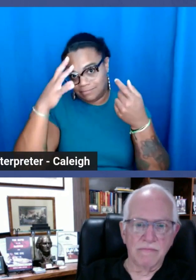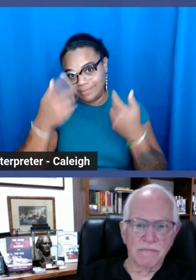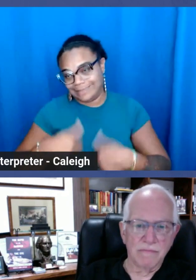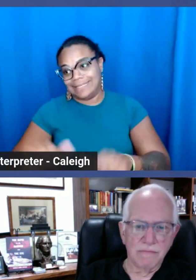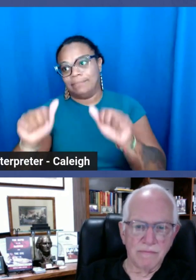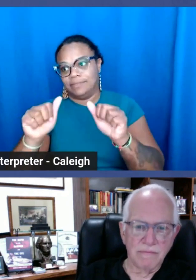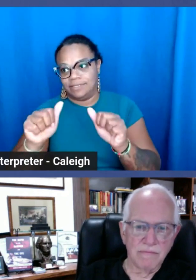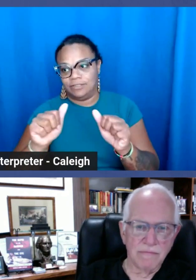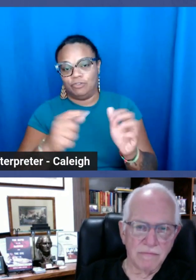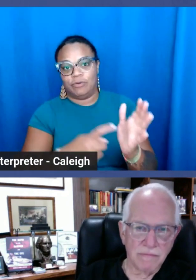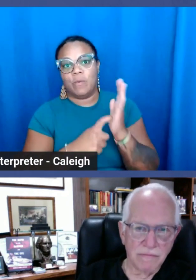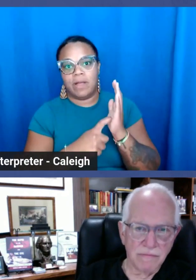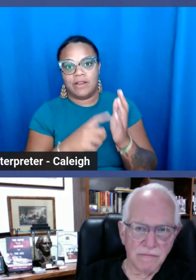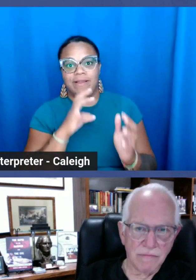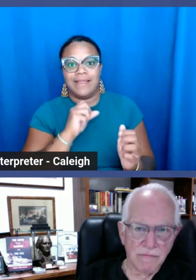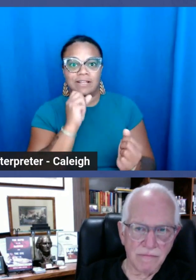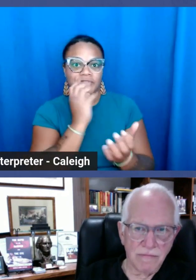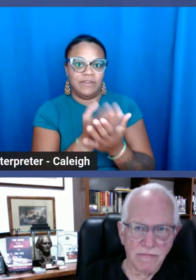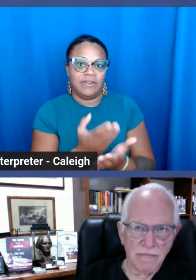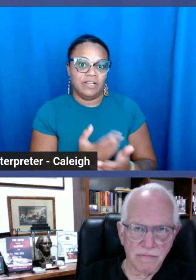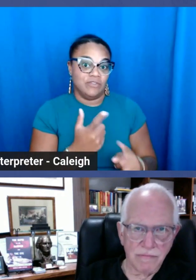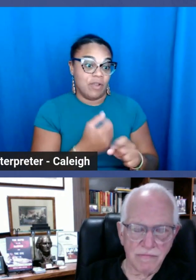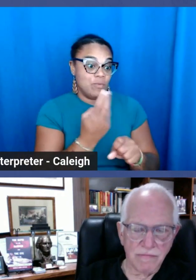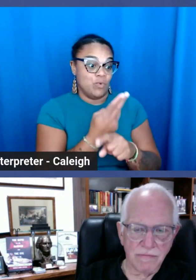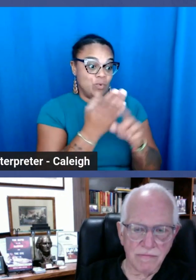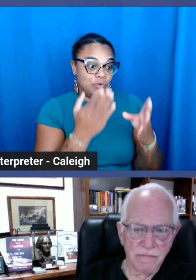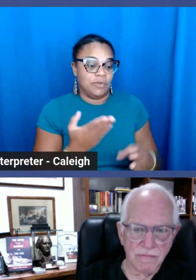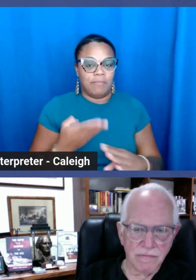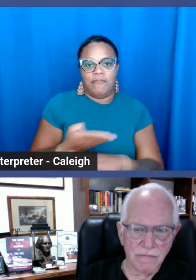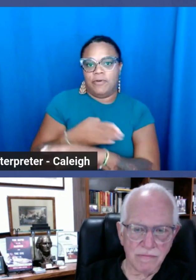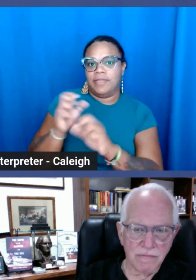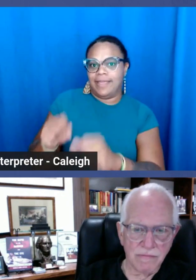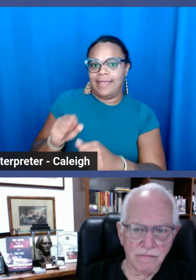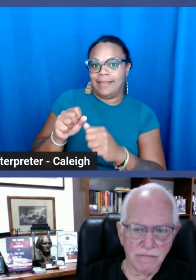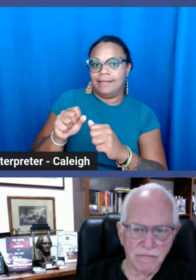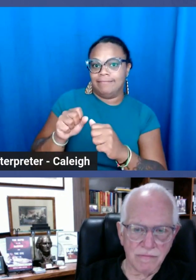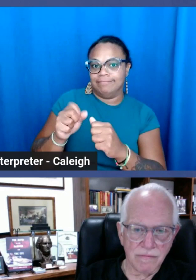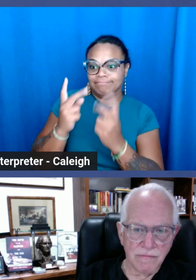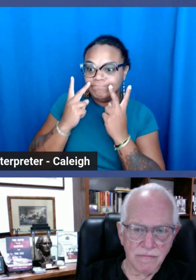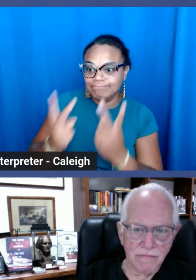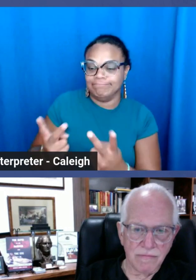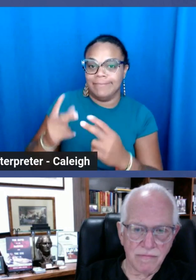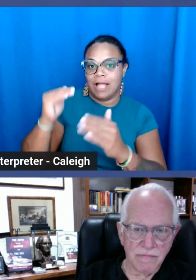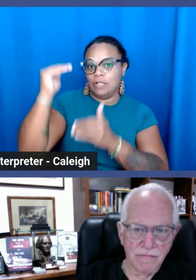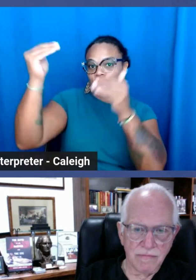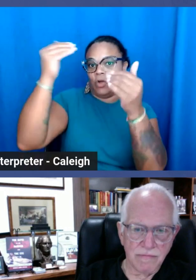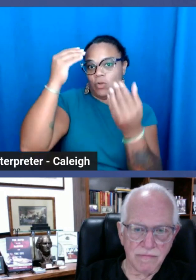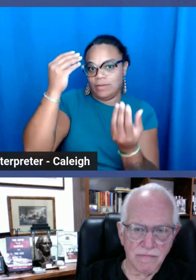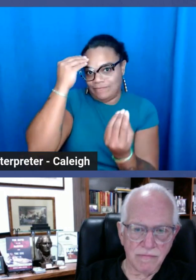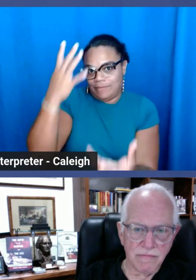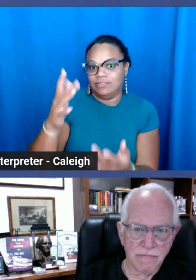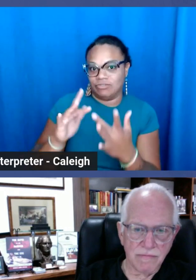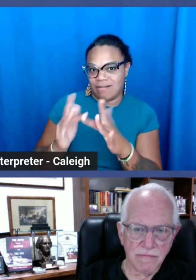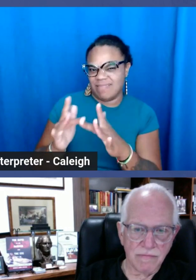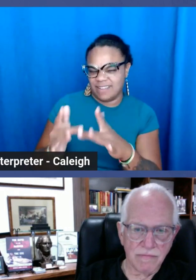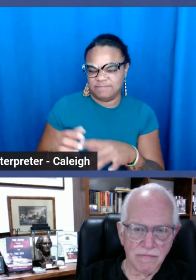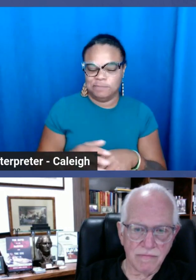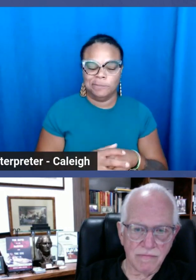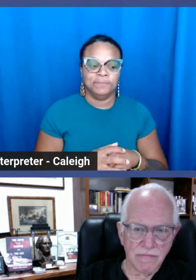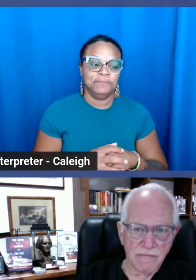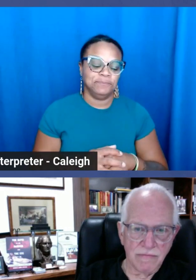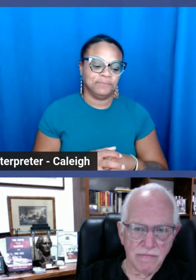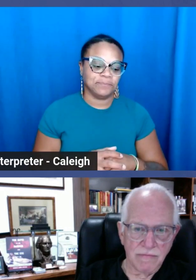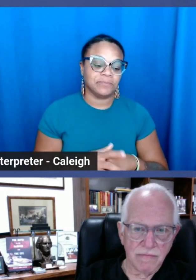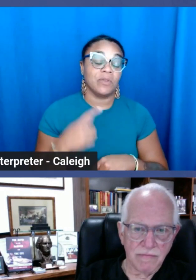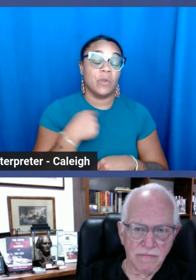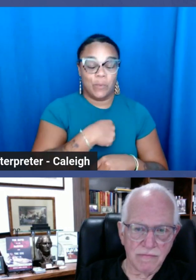require age verification from users before accessing adult materials online. So, we had thought that